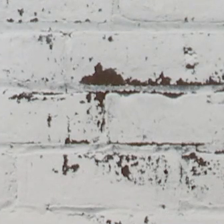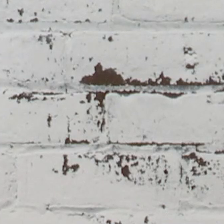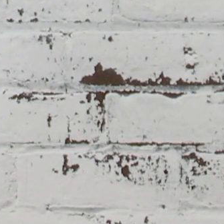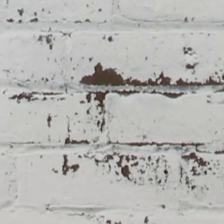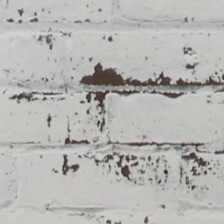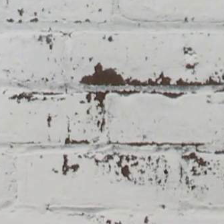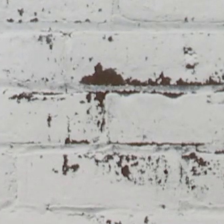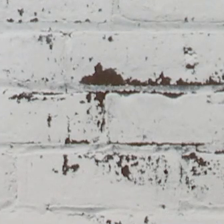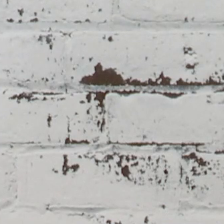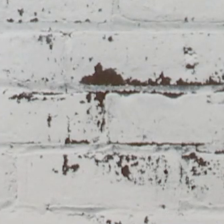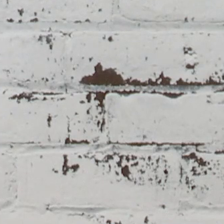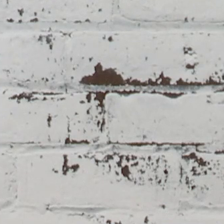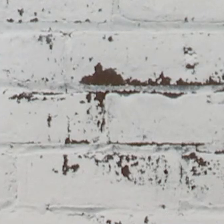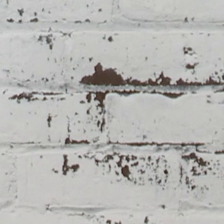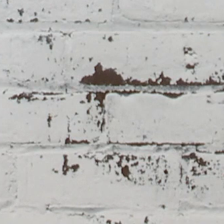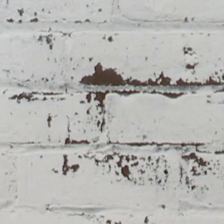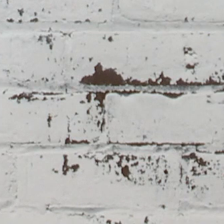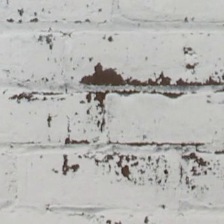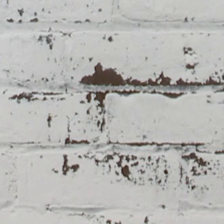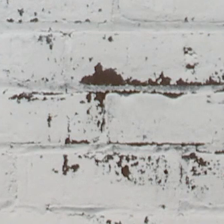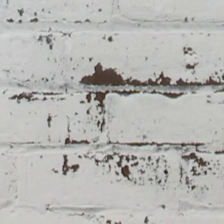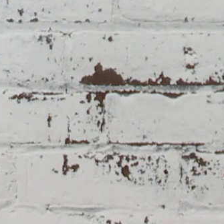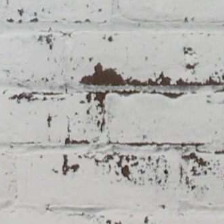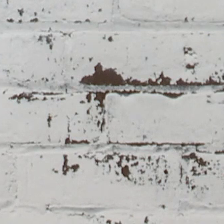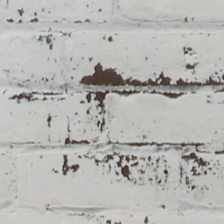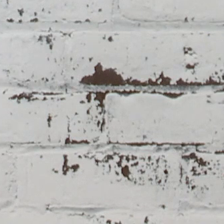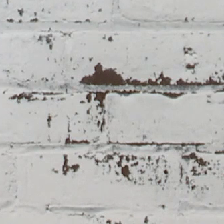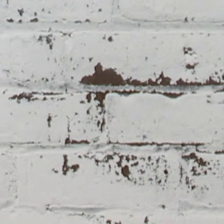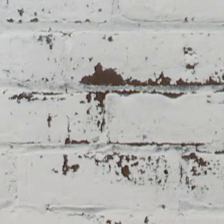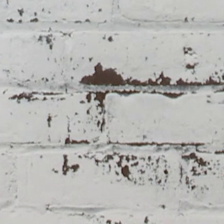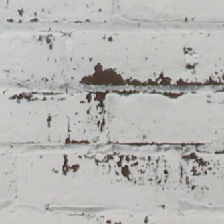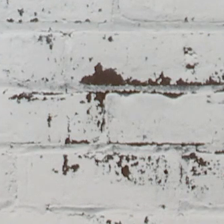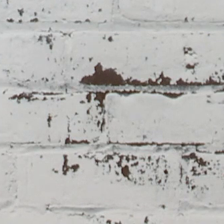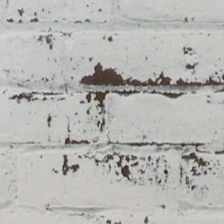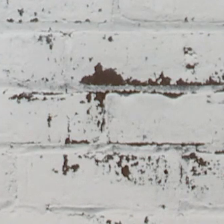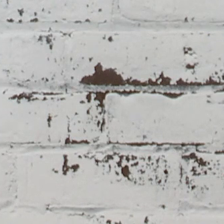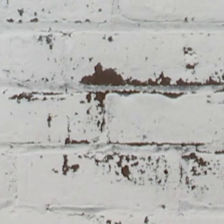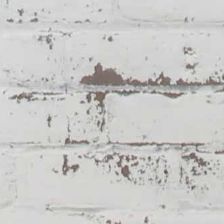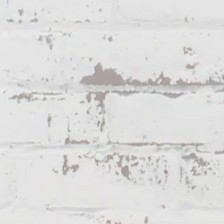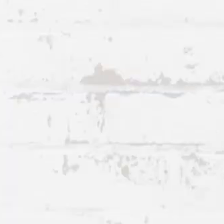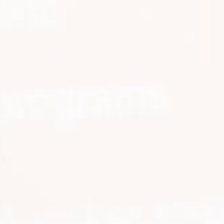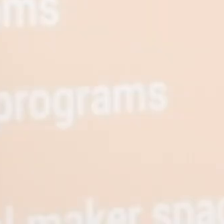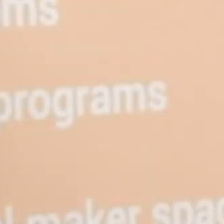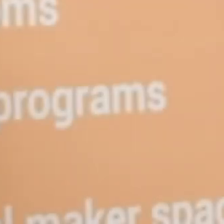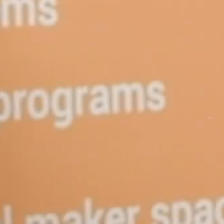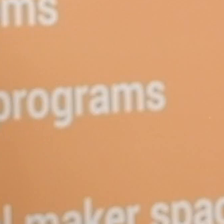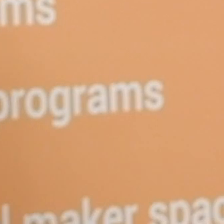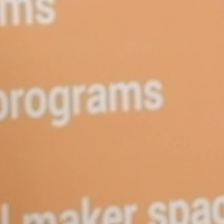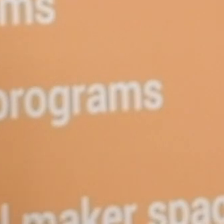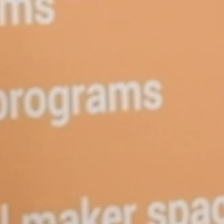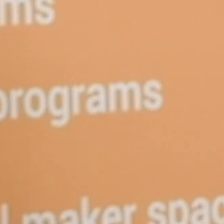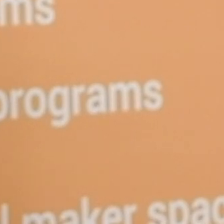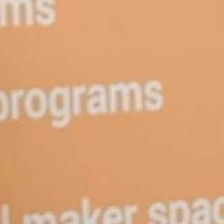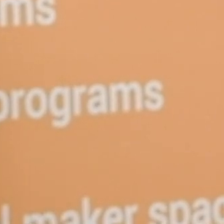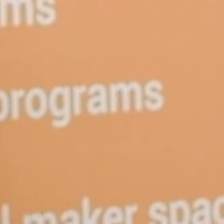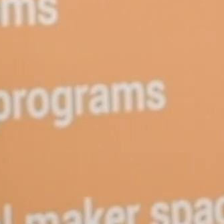the 2024 Pwani EdTech Summit on their responses and reflections to these educational reforms. Listening to the